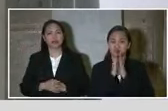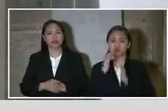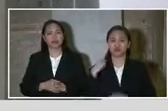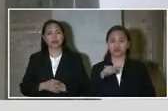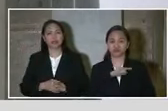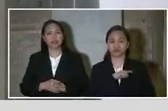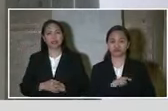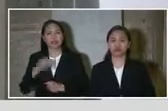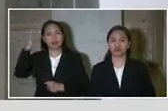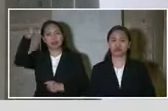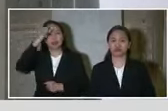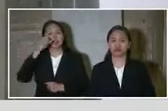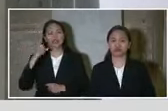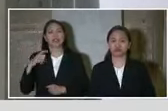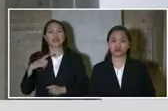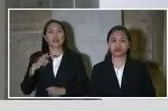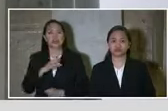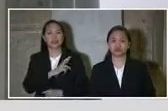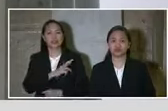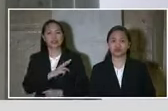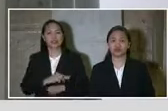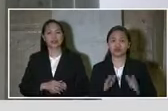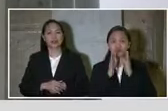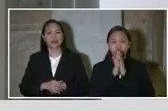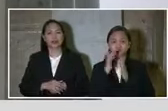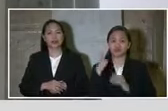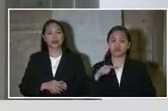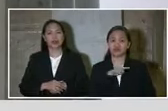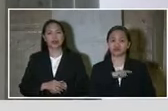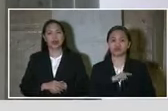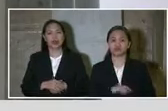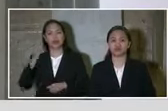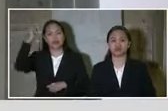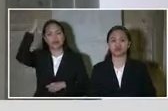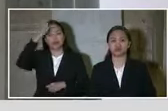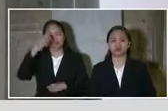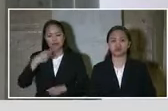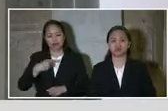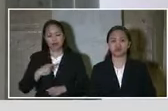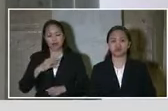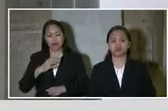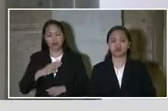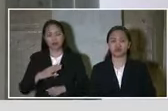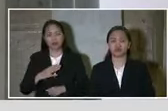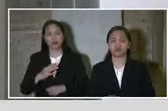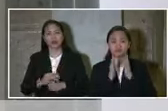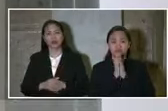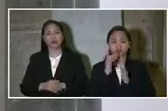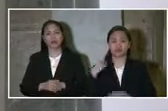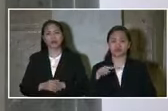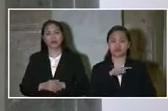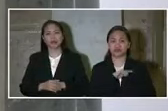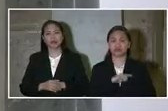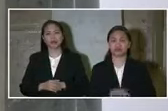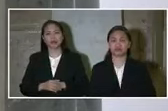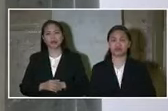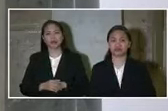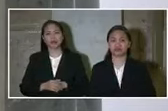San Lorenzo Ruiz, pray for us. San Pedro Calungsod, pray for us.